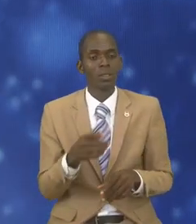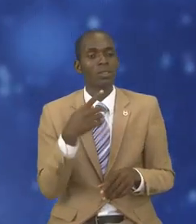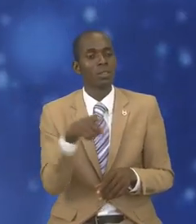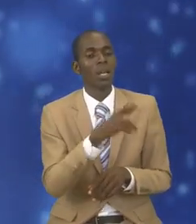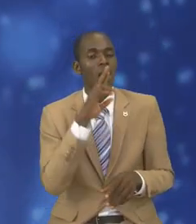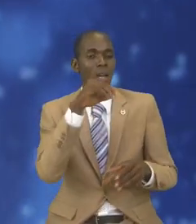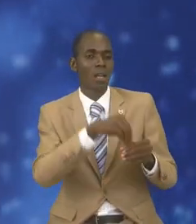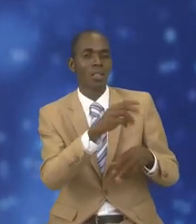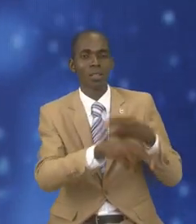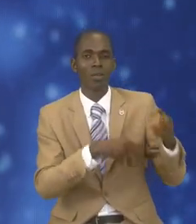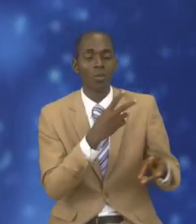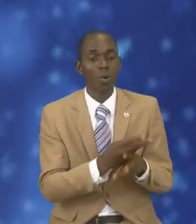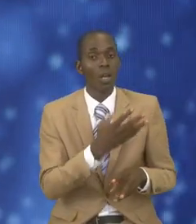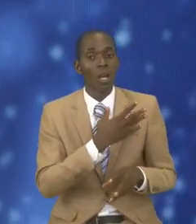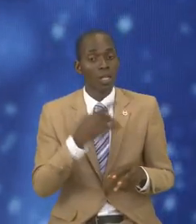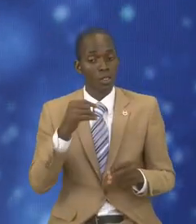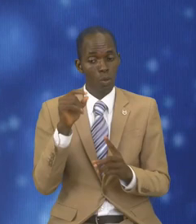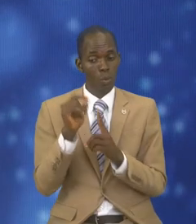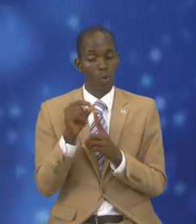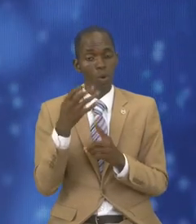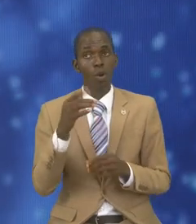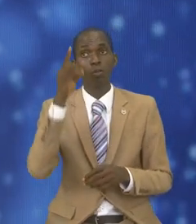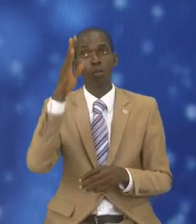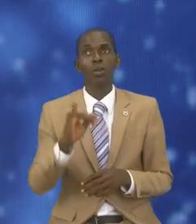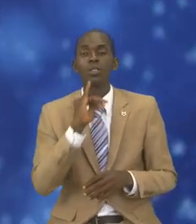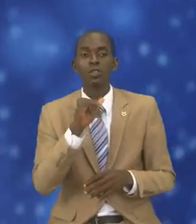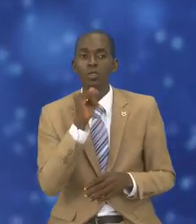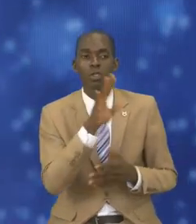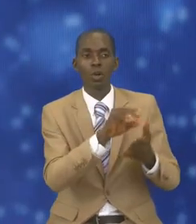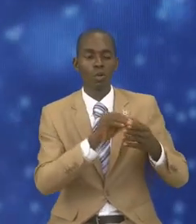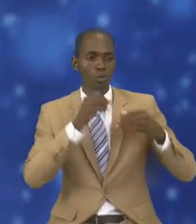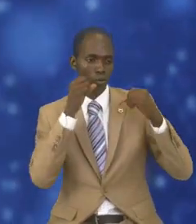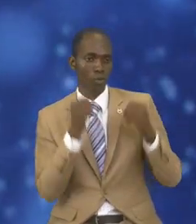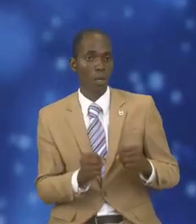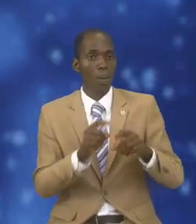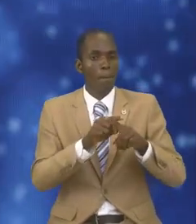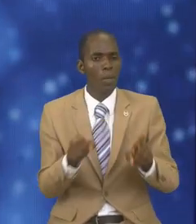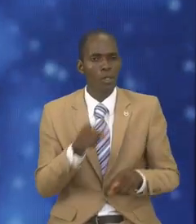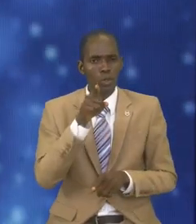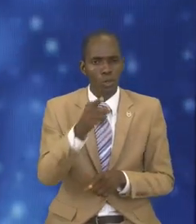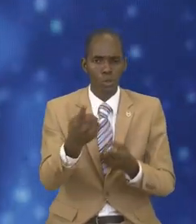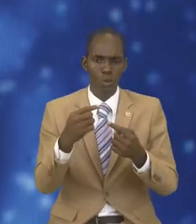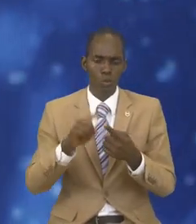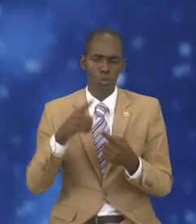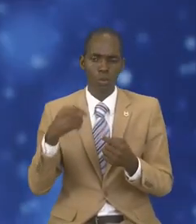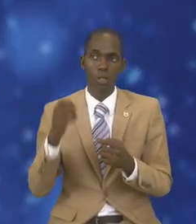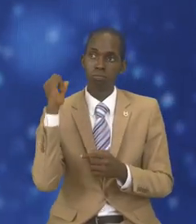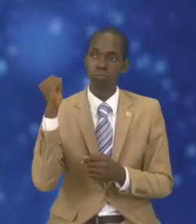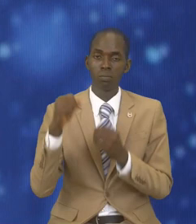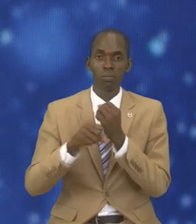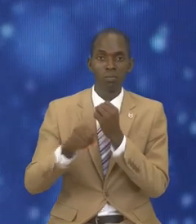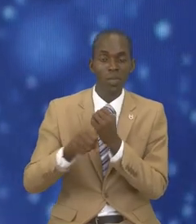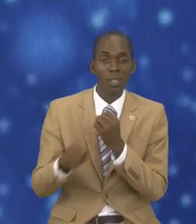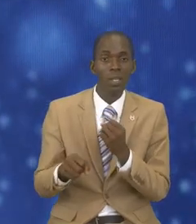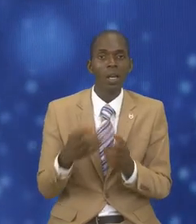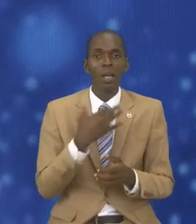and the word of God is not the strength of their lives. But you've come to the crusade, you're offering your life